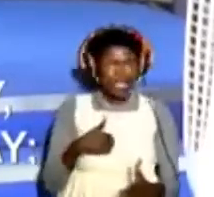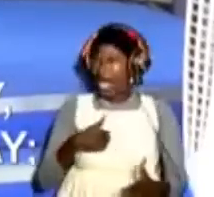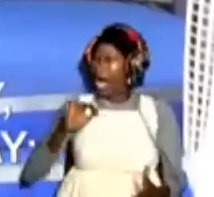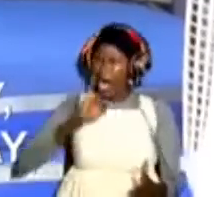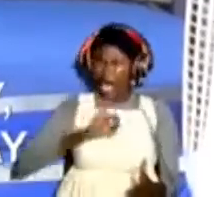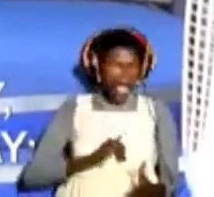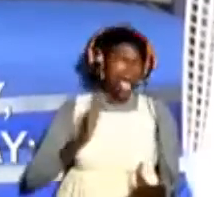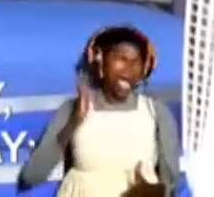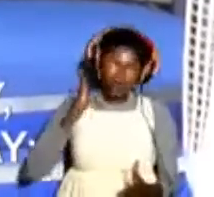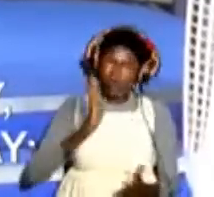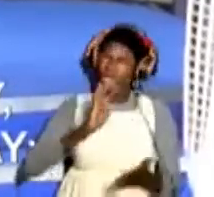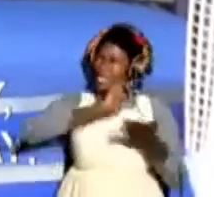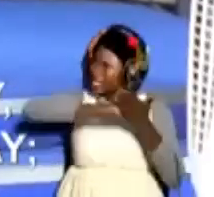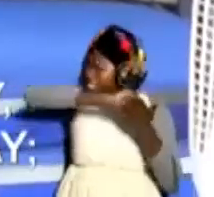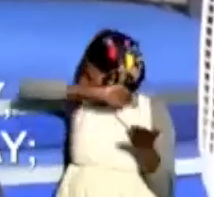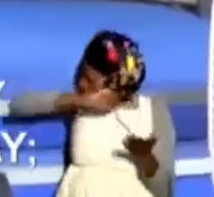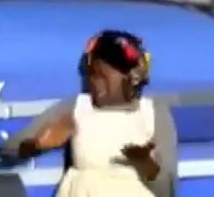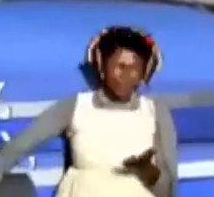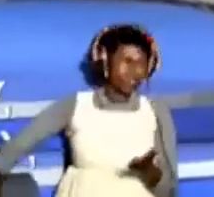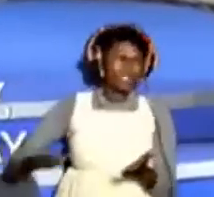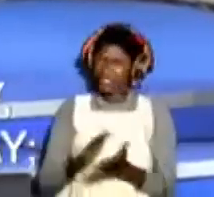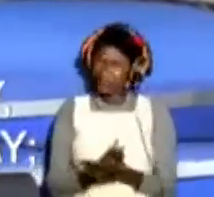I must let it go.